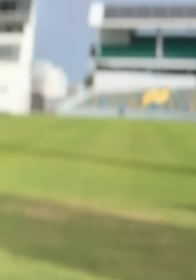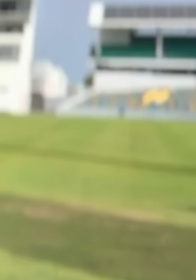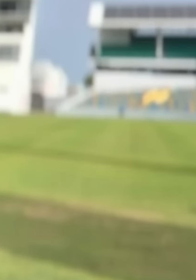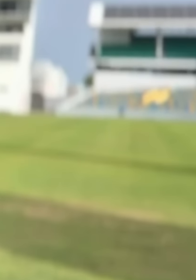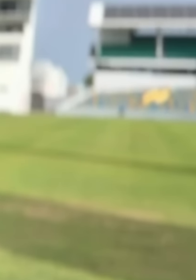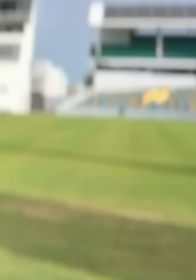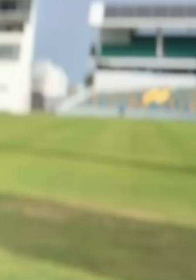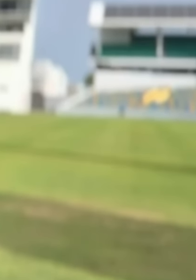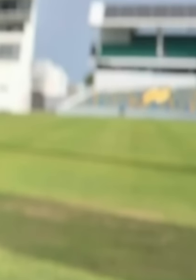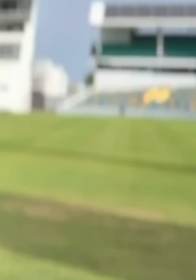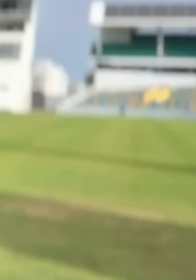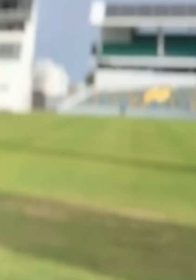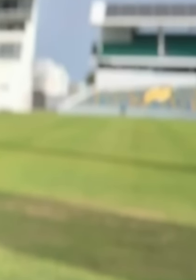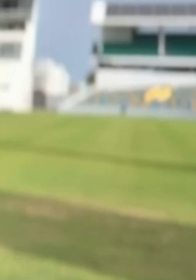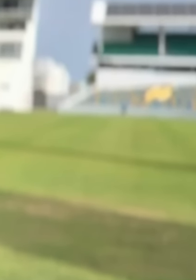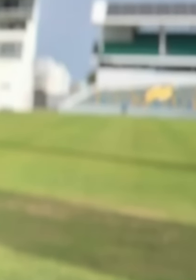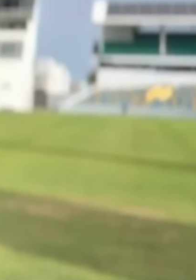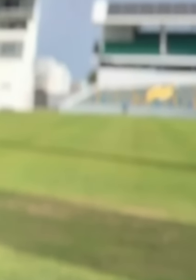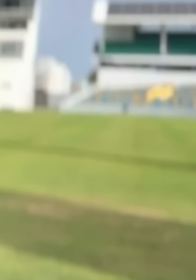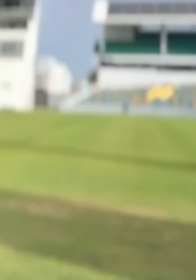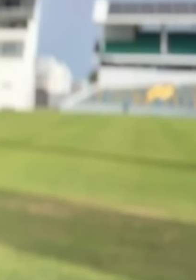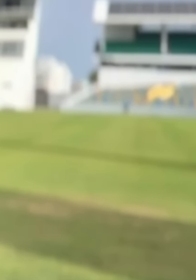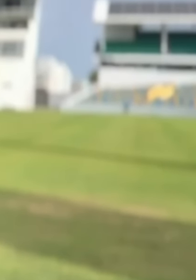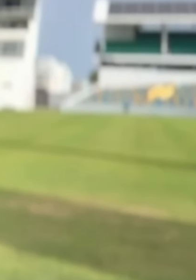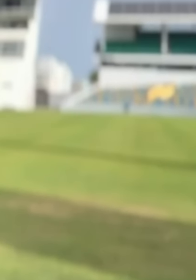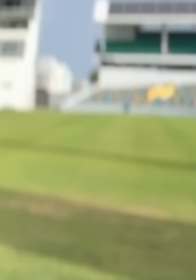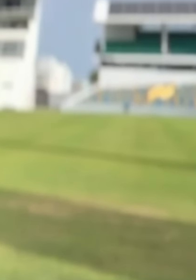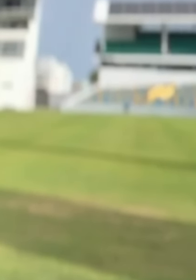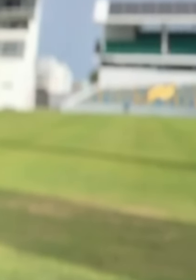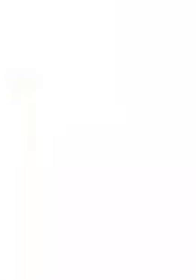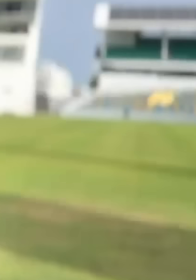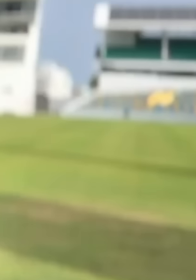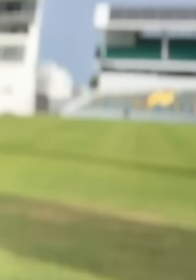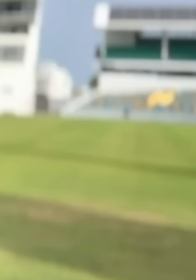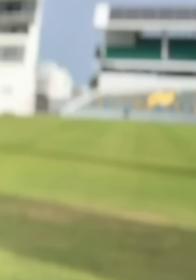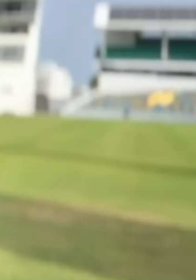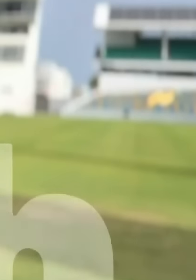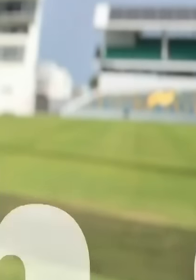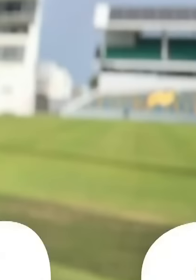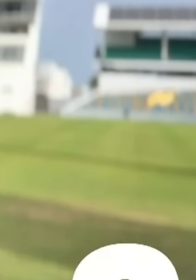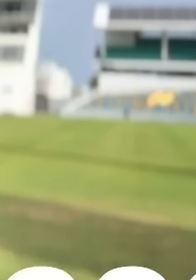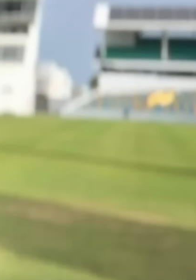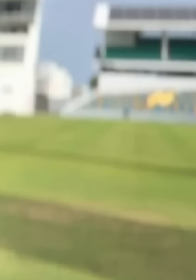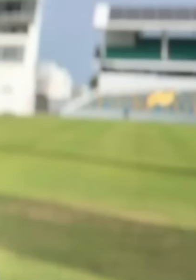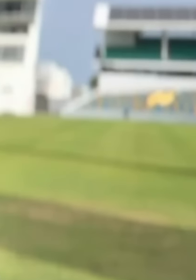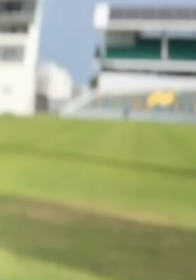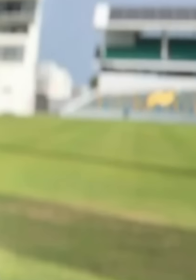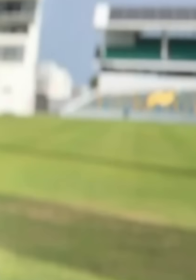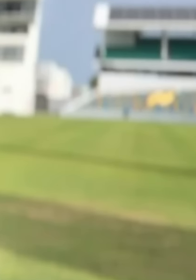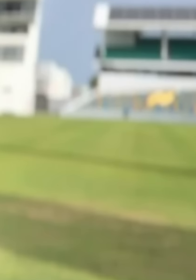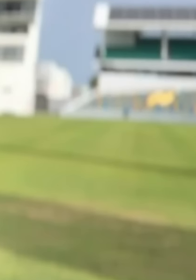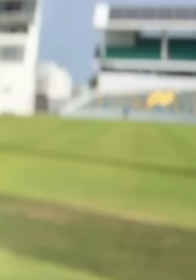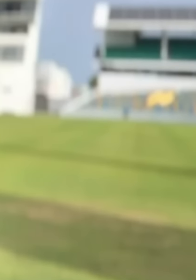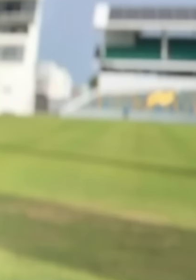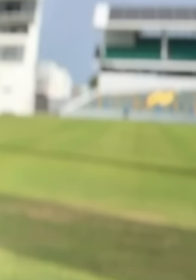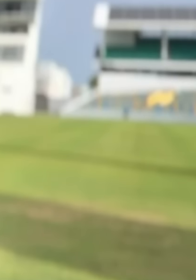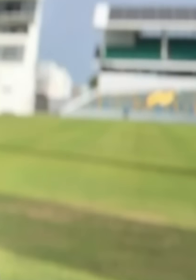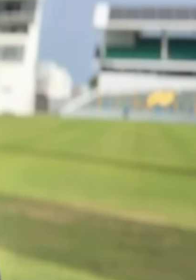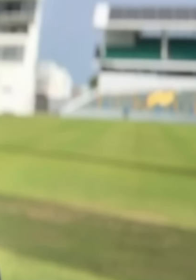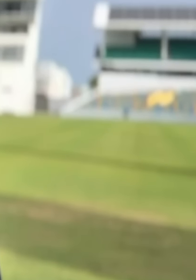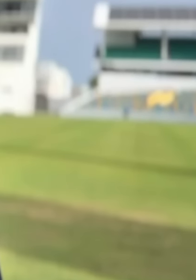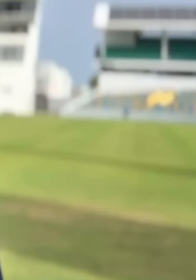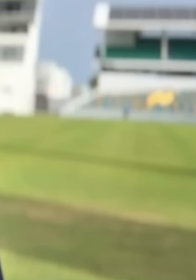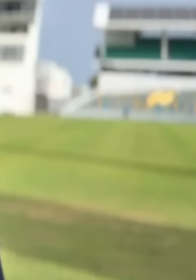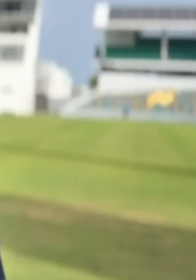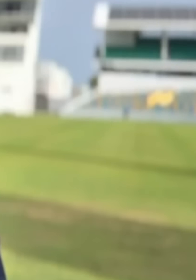working on with skills, topping up, whether batting or bowling and fielding. We have been doing some match scenarios that as close as possible to the